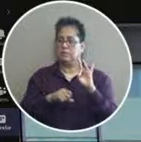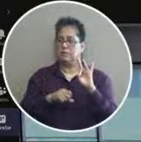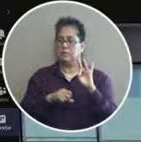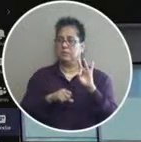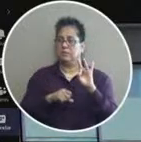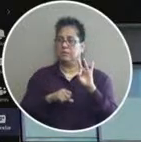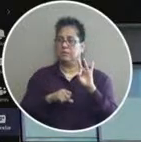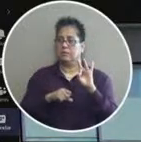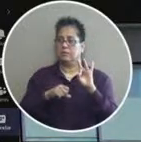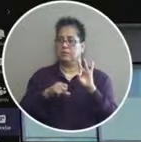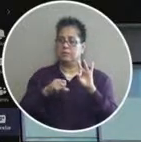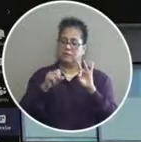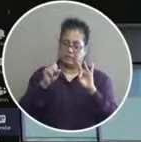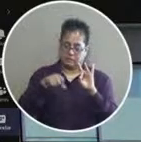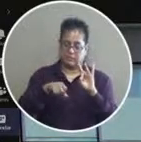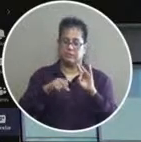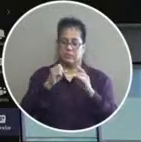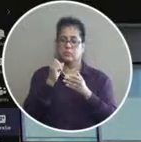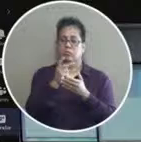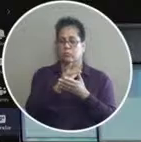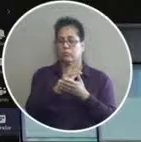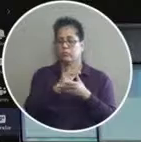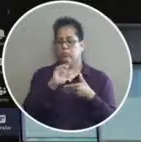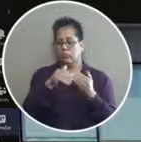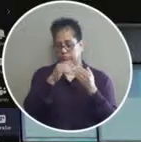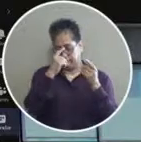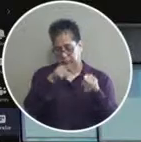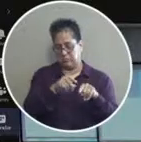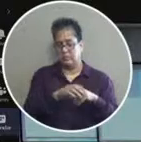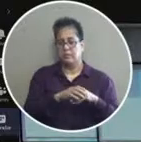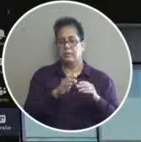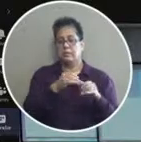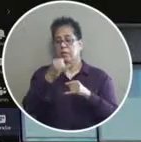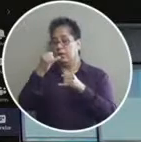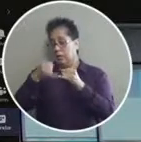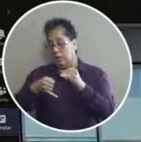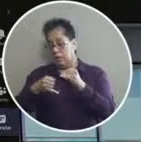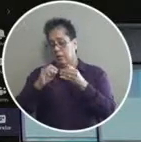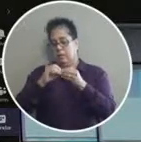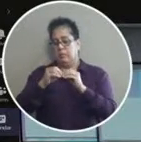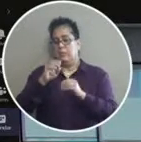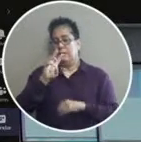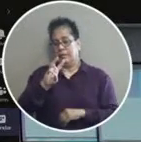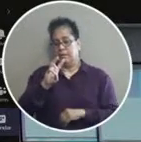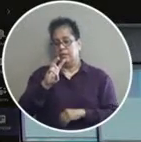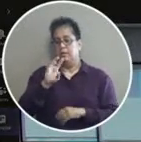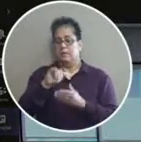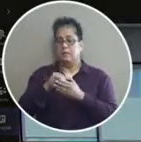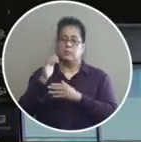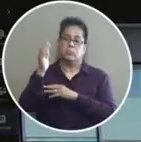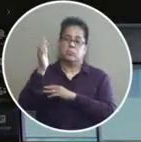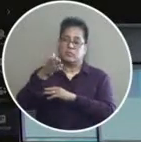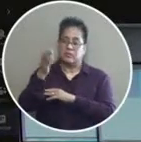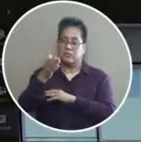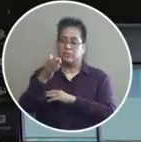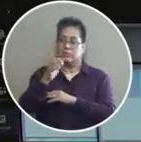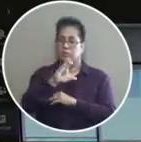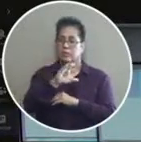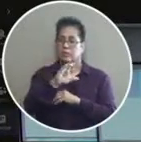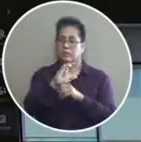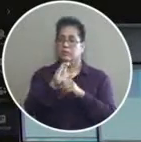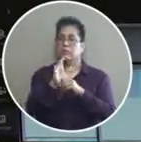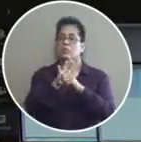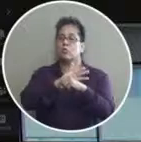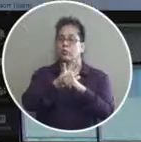Lizarraga. Aye. That motion passes unanimously. The final item is number 6. This is a presentation regarding